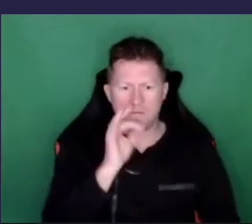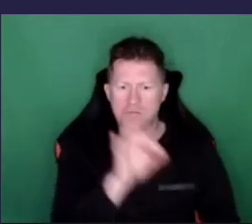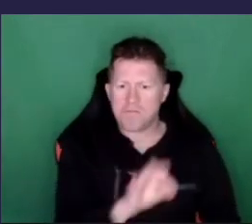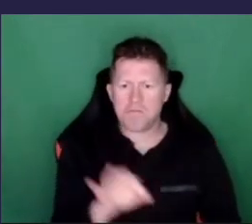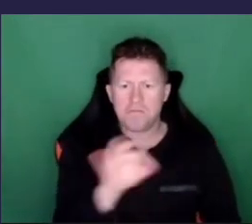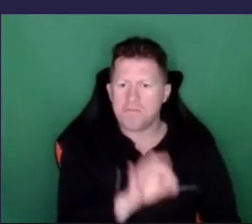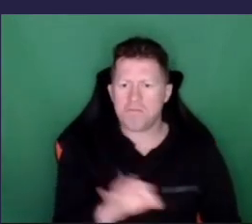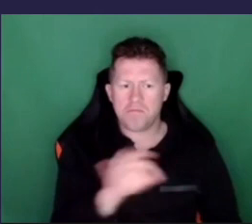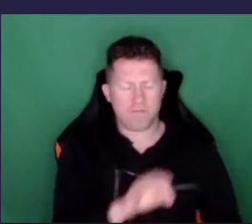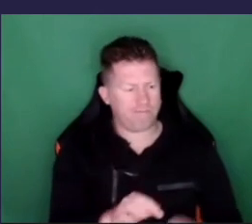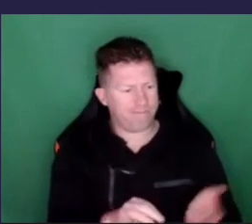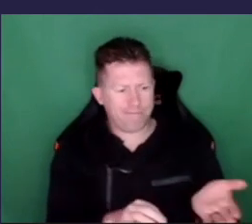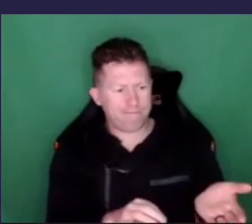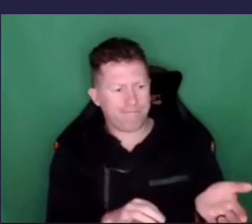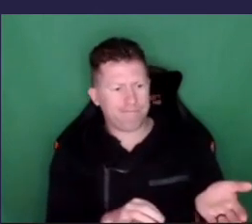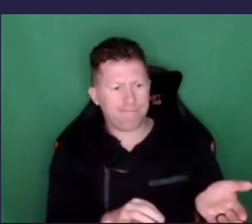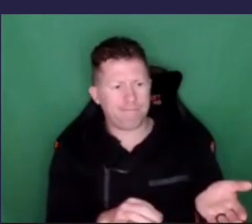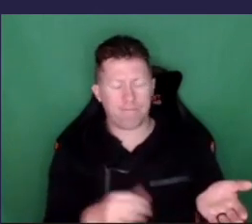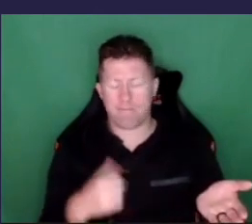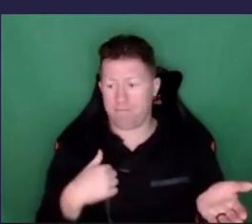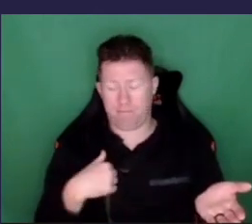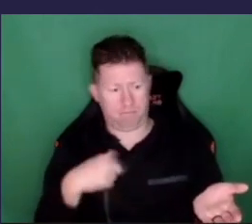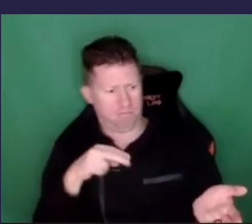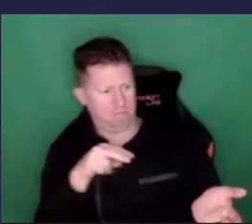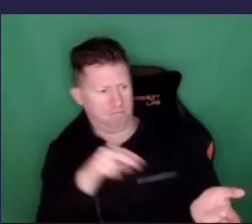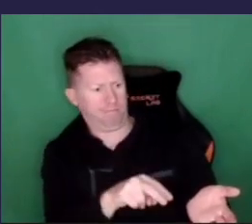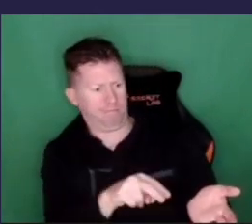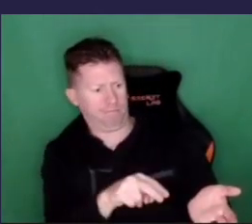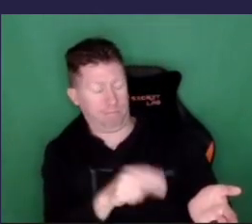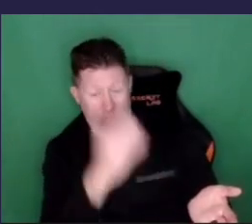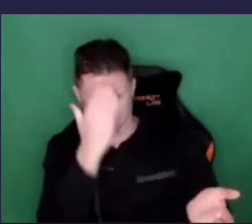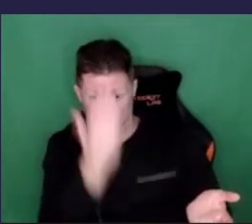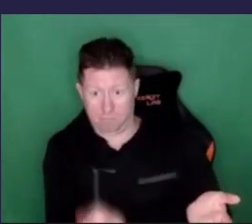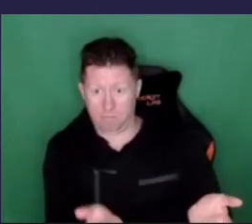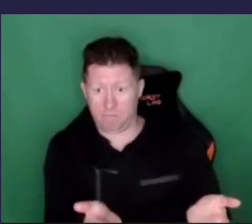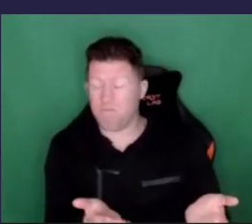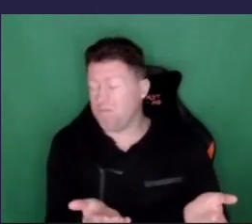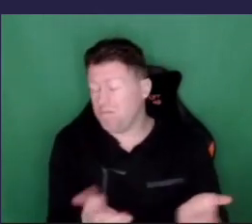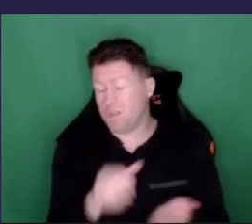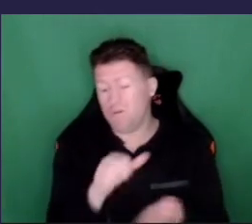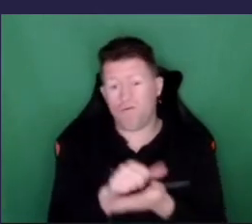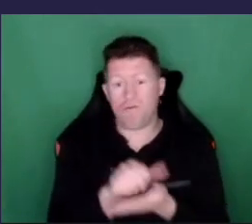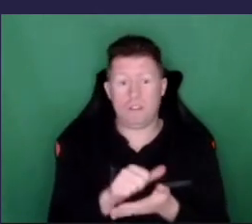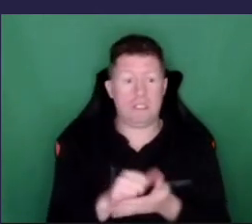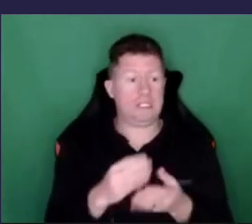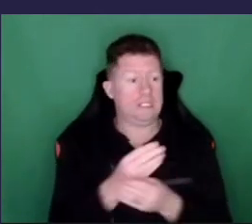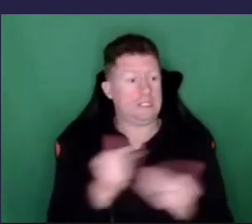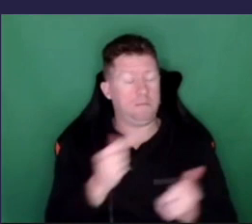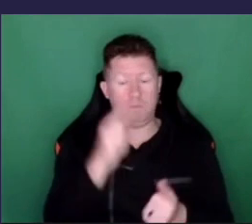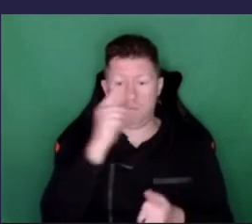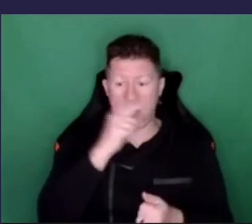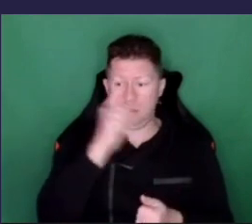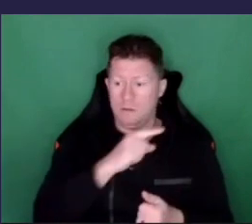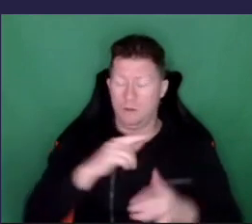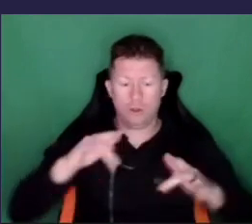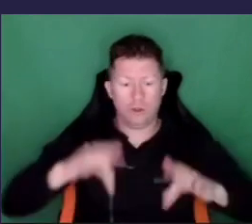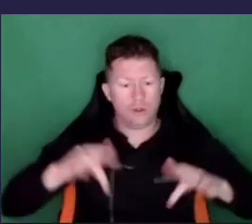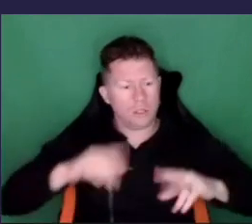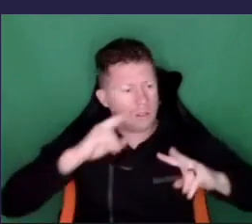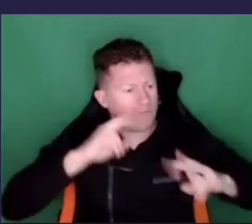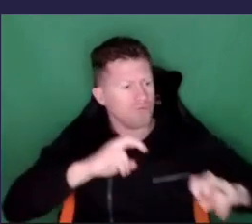they're interested in. And I think for some individuals, there's the sad truth that they haven't been able to explore the